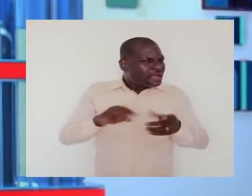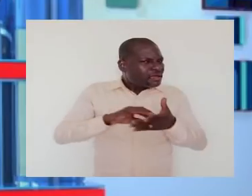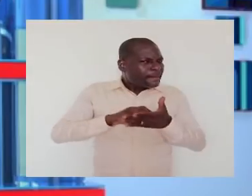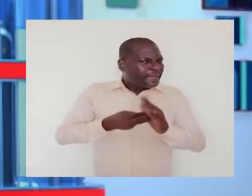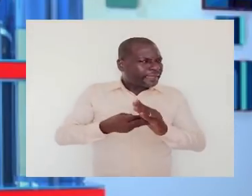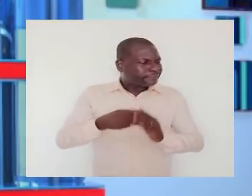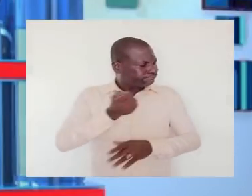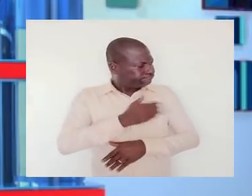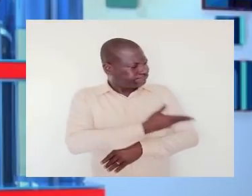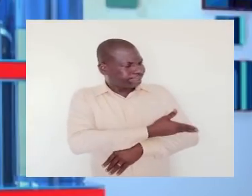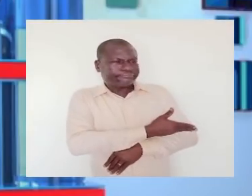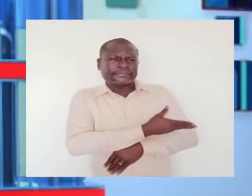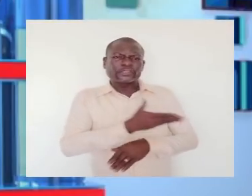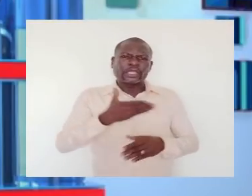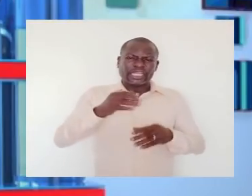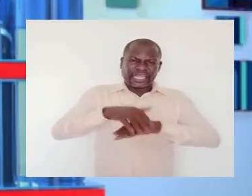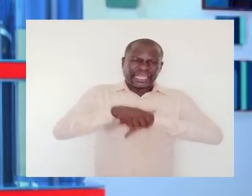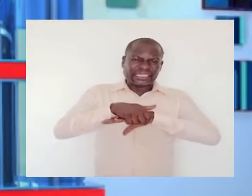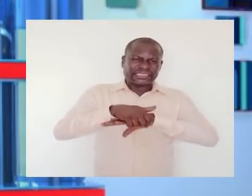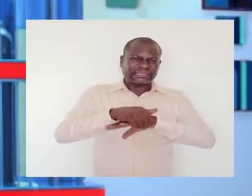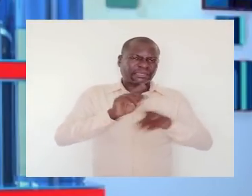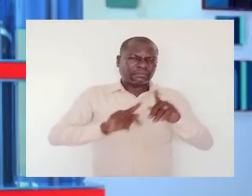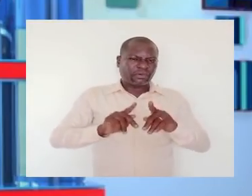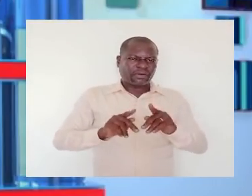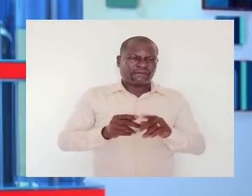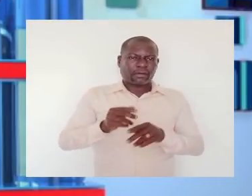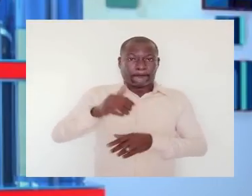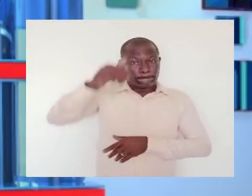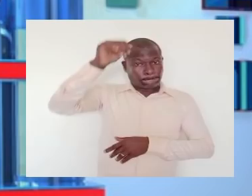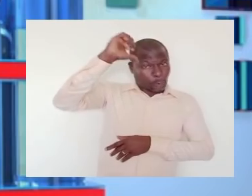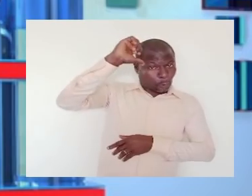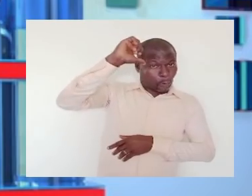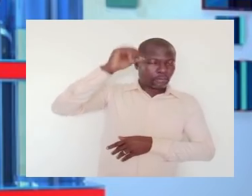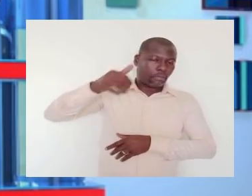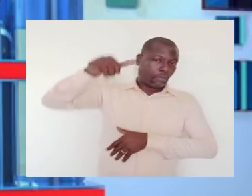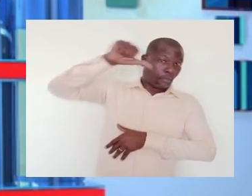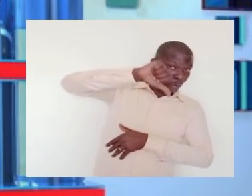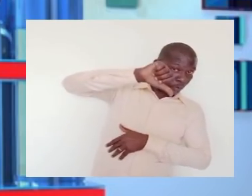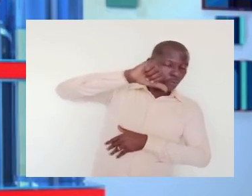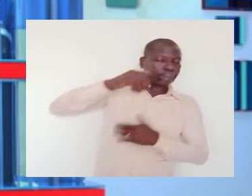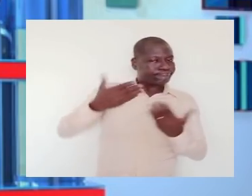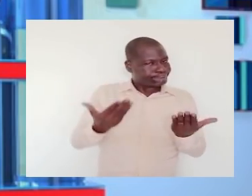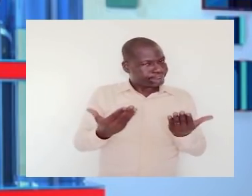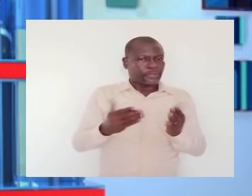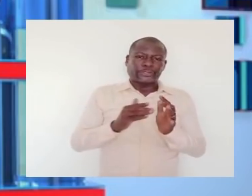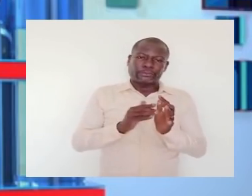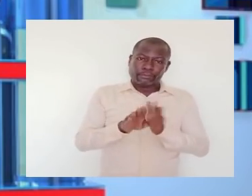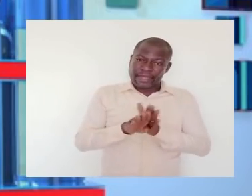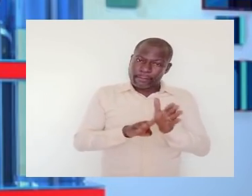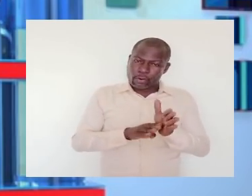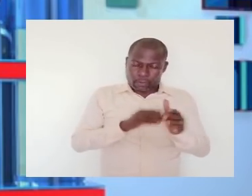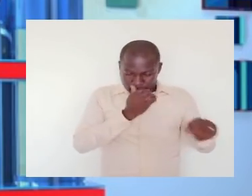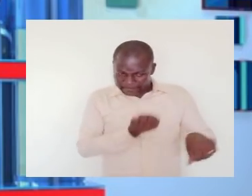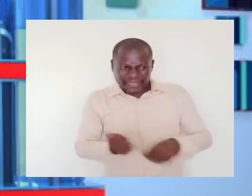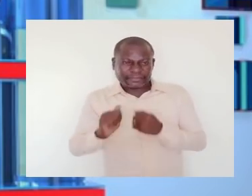balo saa kasa balo ni mu ana English word ball every eba enti bible mu esubo no